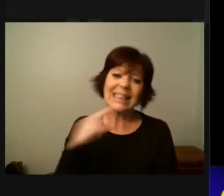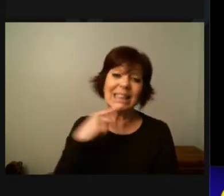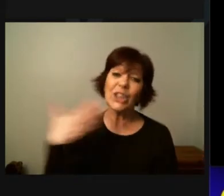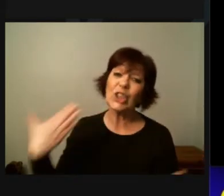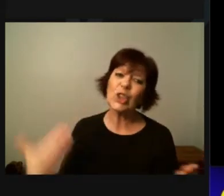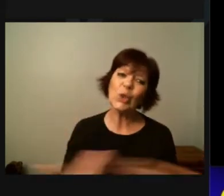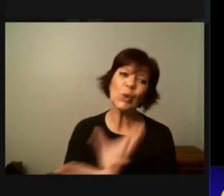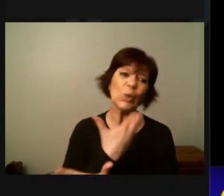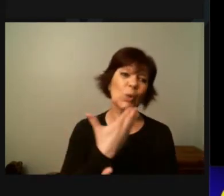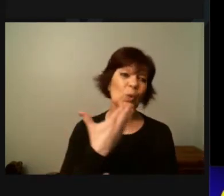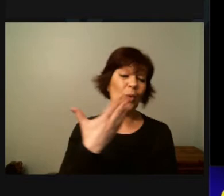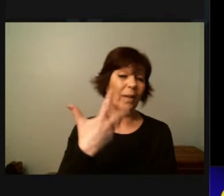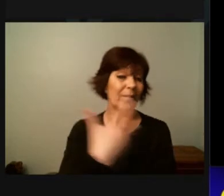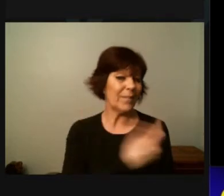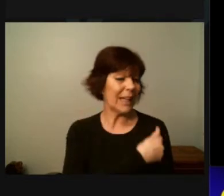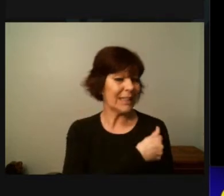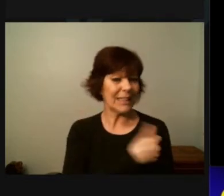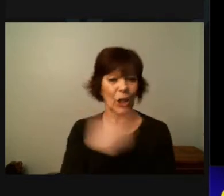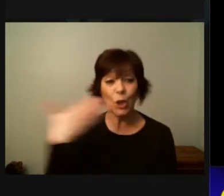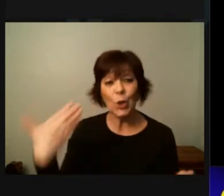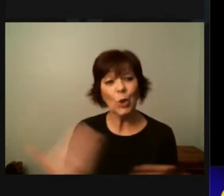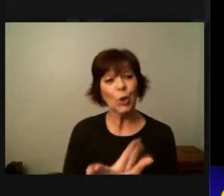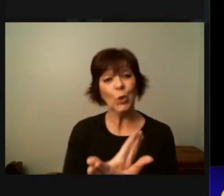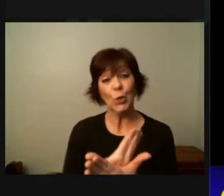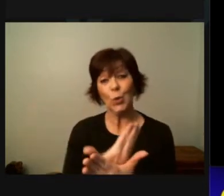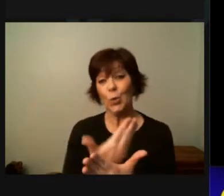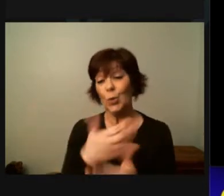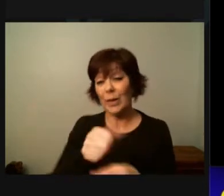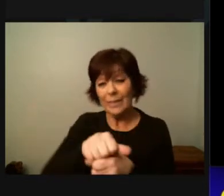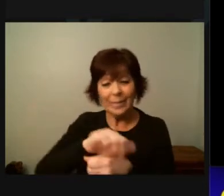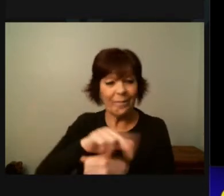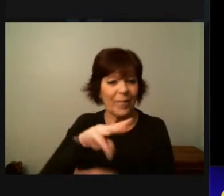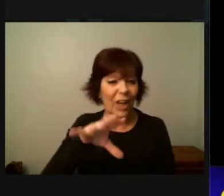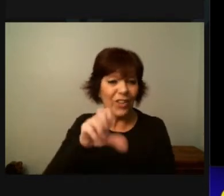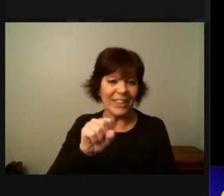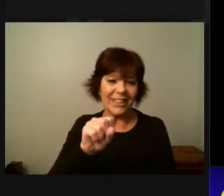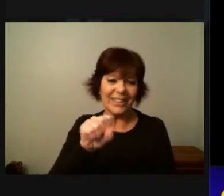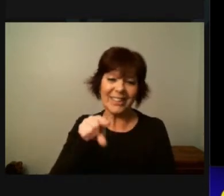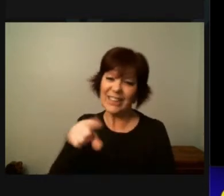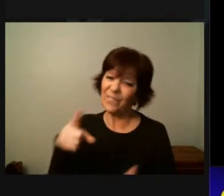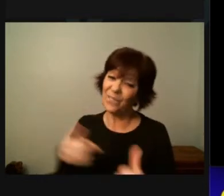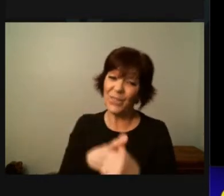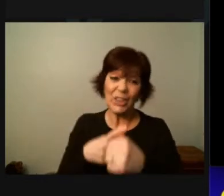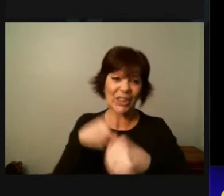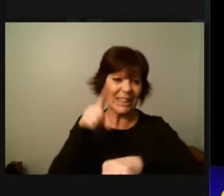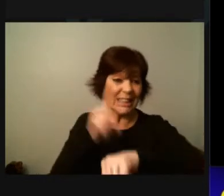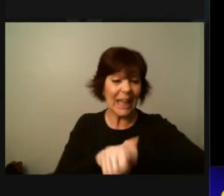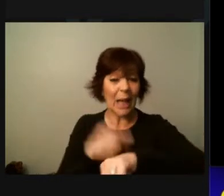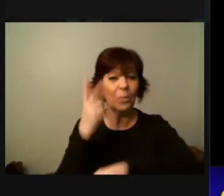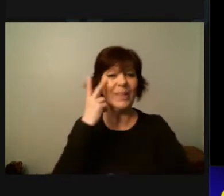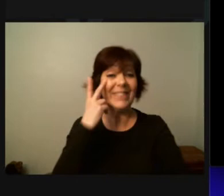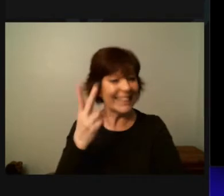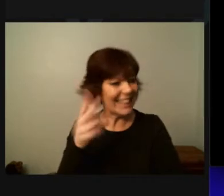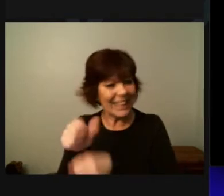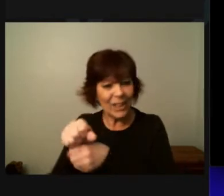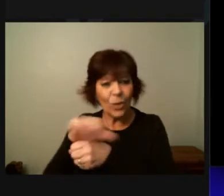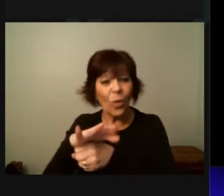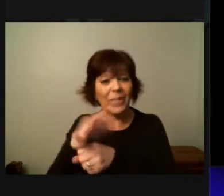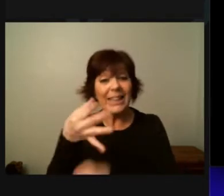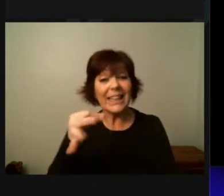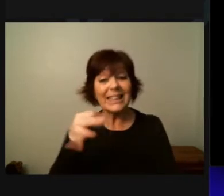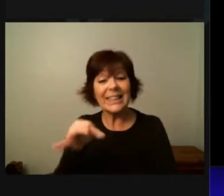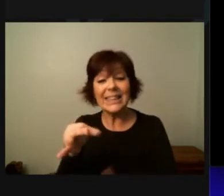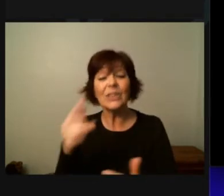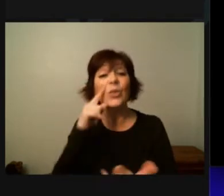brand new vaccine. And this is the very first time, we've ever seen COVID-19.